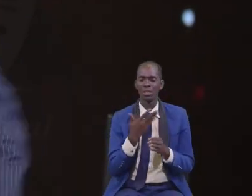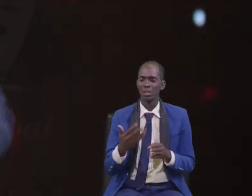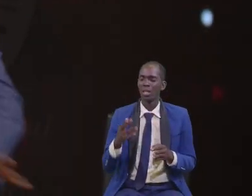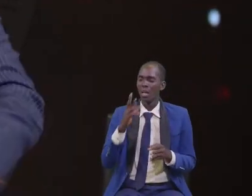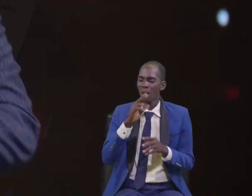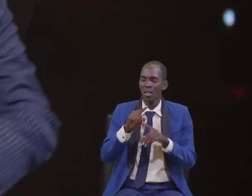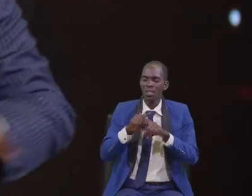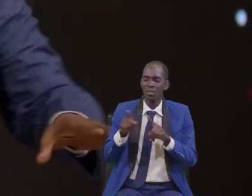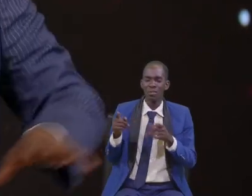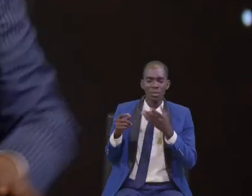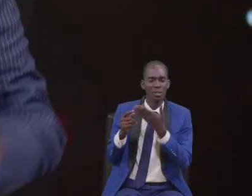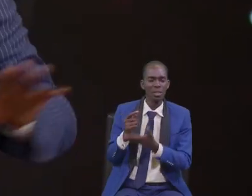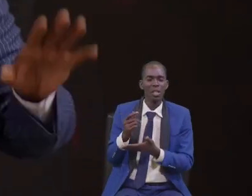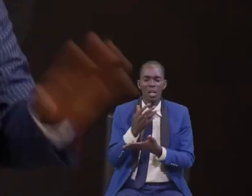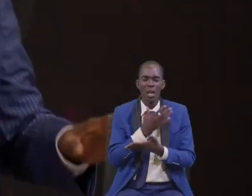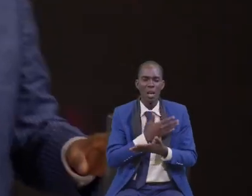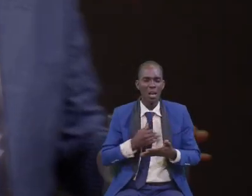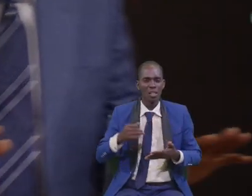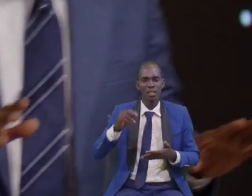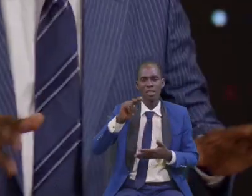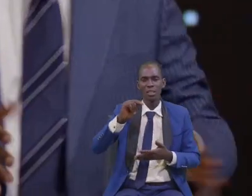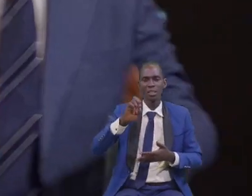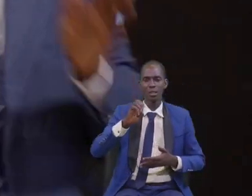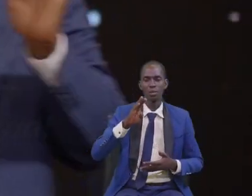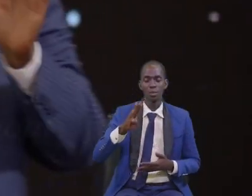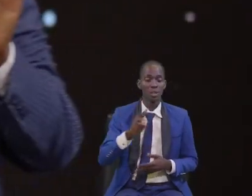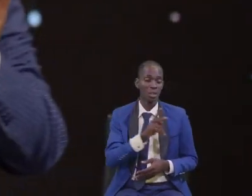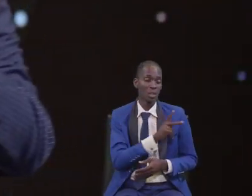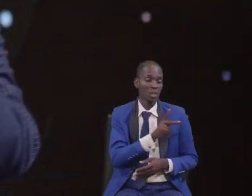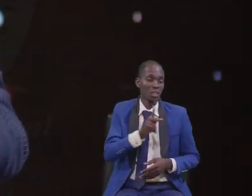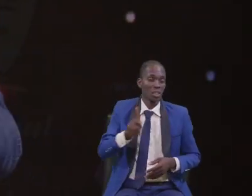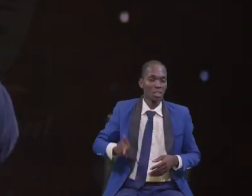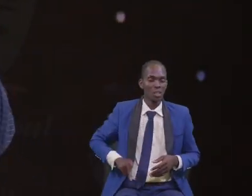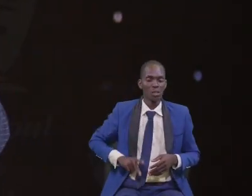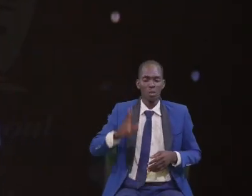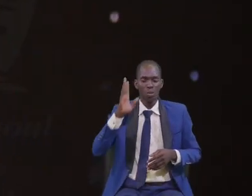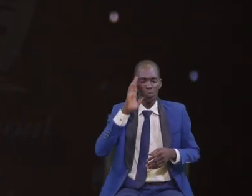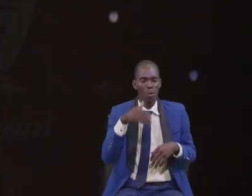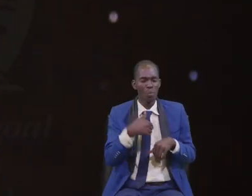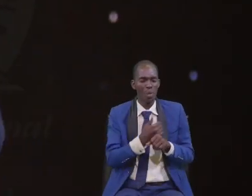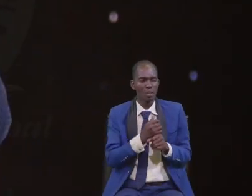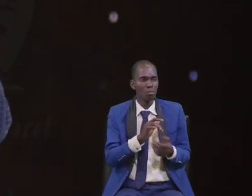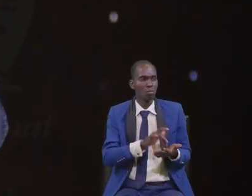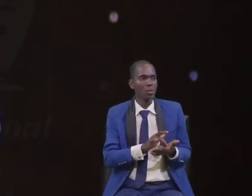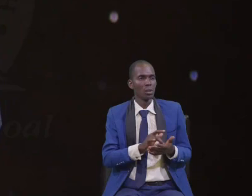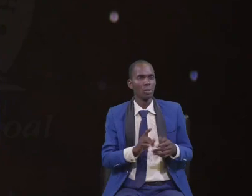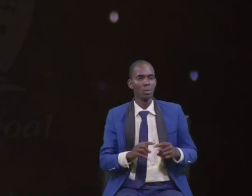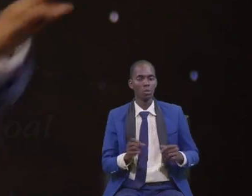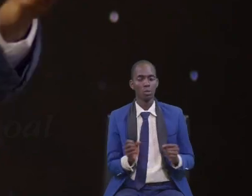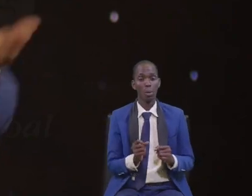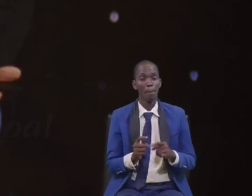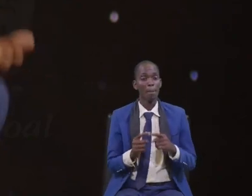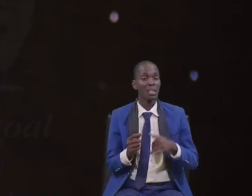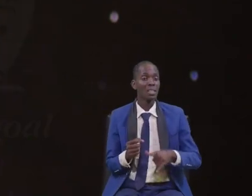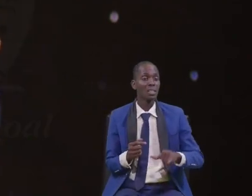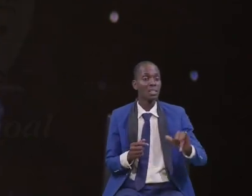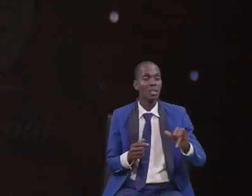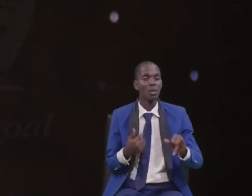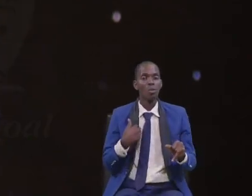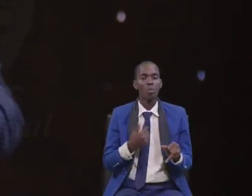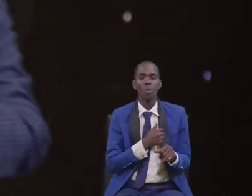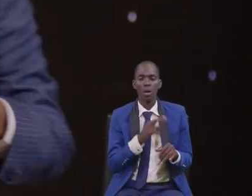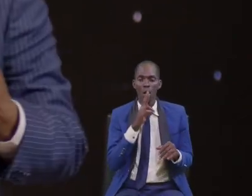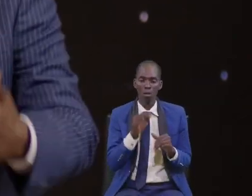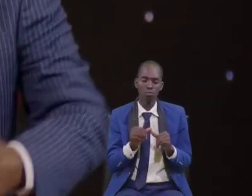Nebuchadnezzar is going to threaten this or that, yet we're consistent the way we ought to